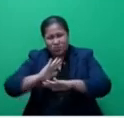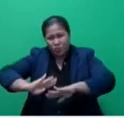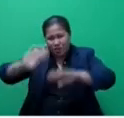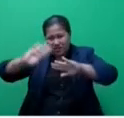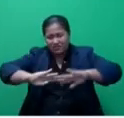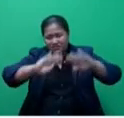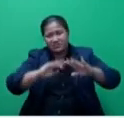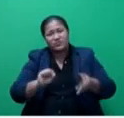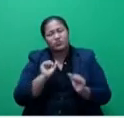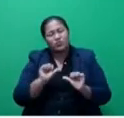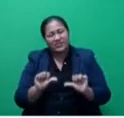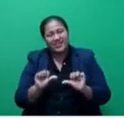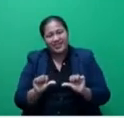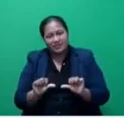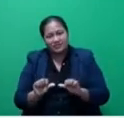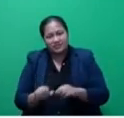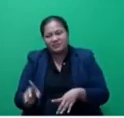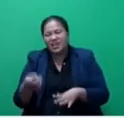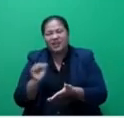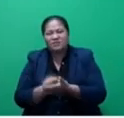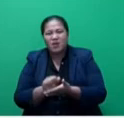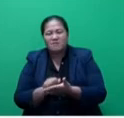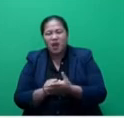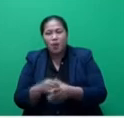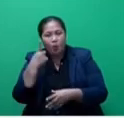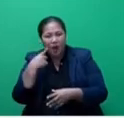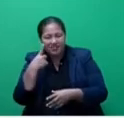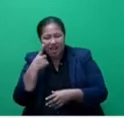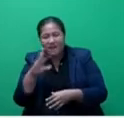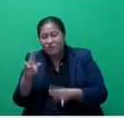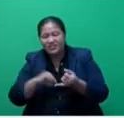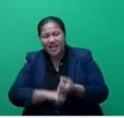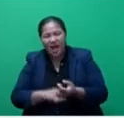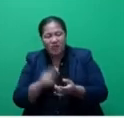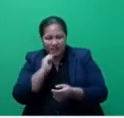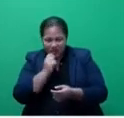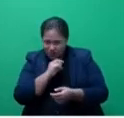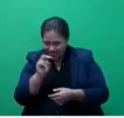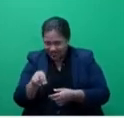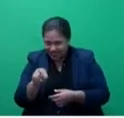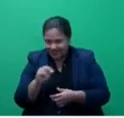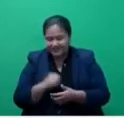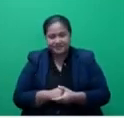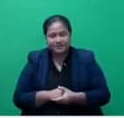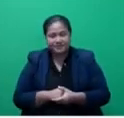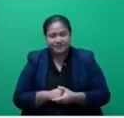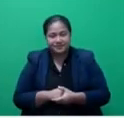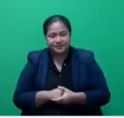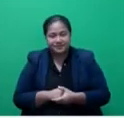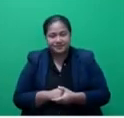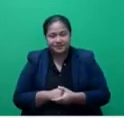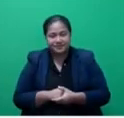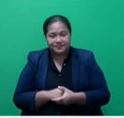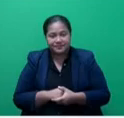Tabuini. Permanent water source at the south of Tabuini needs continuous addressing. Mr. Speaker, as a member of the Lord, Mr.